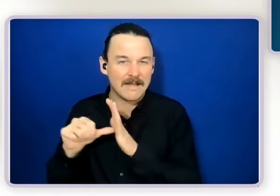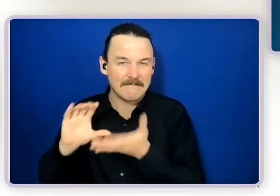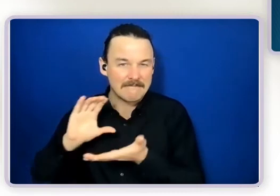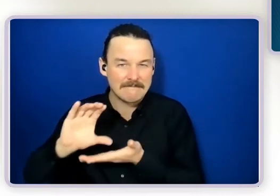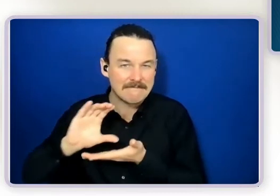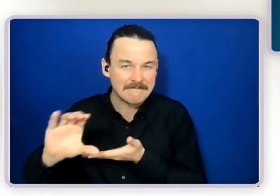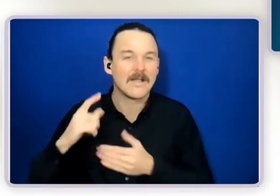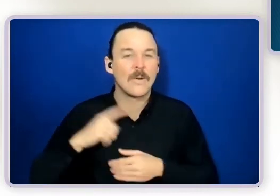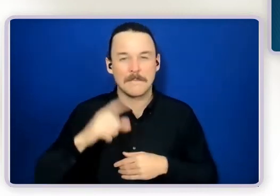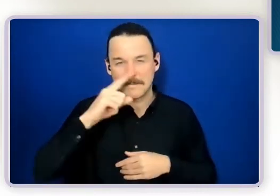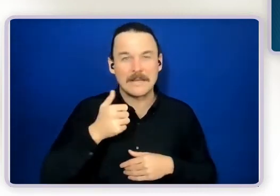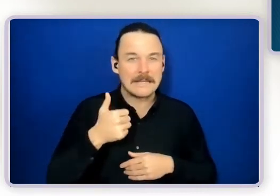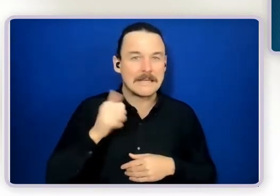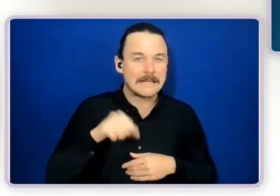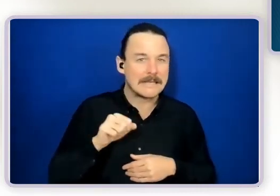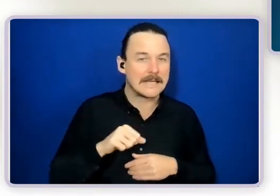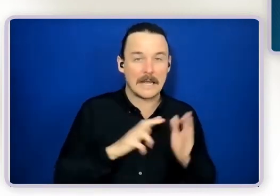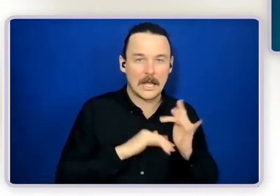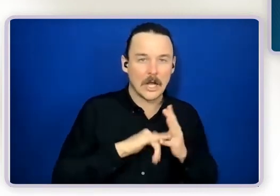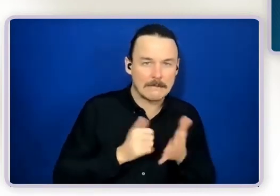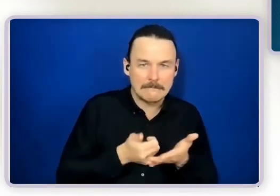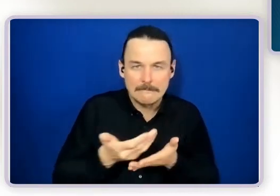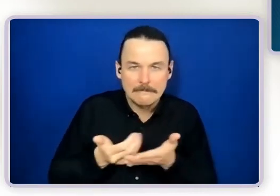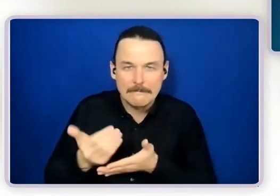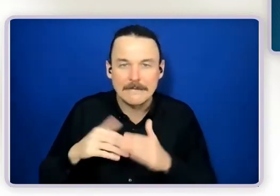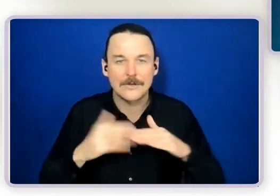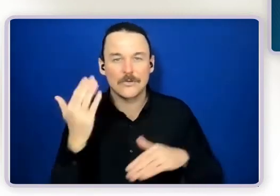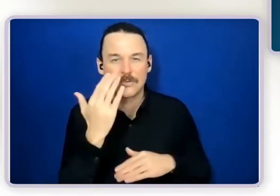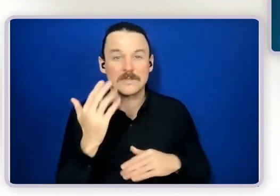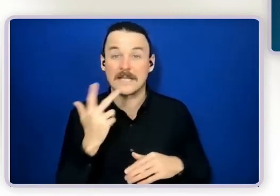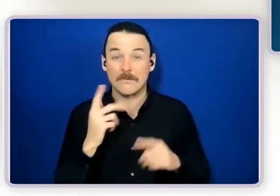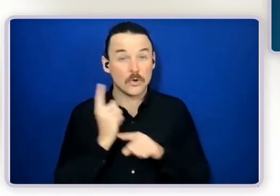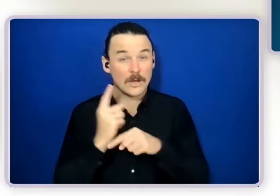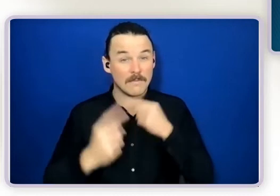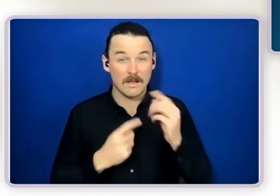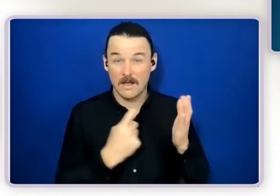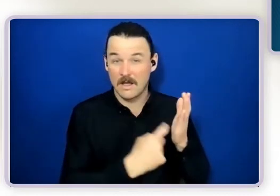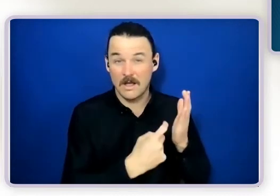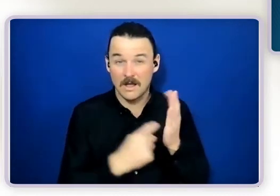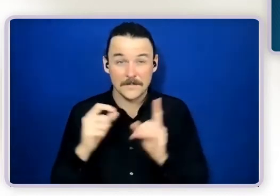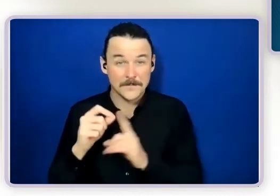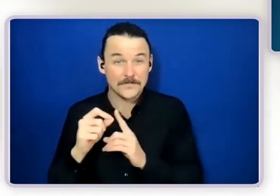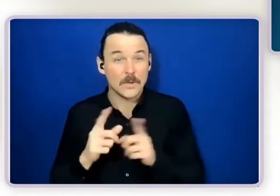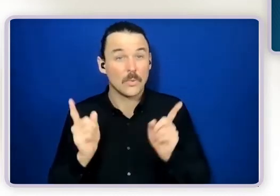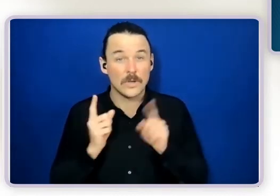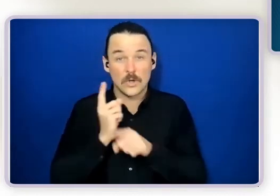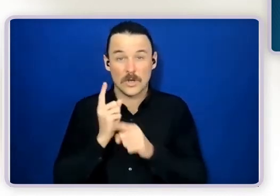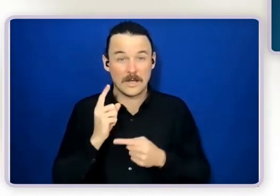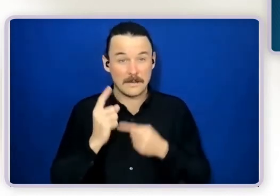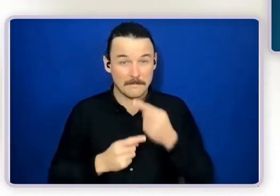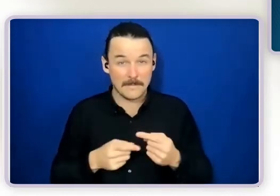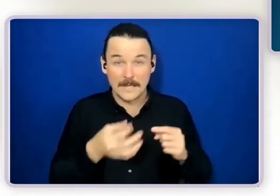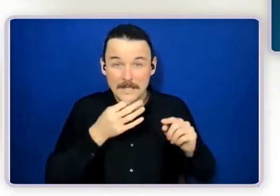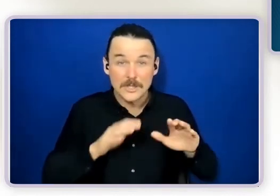money. So when we talk about restrictive practices generally, we're talking about children, we're